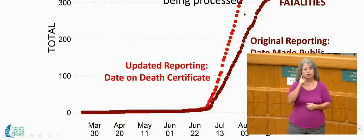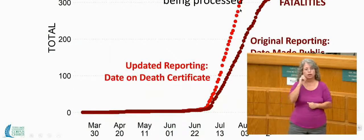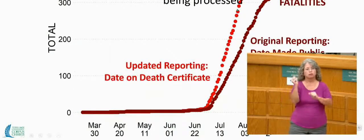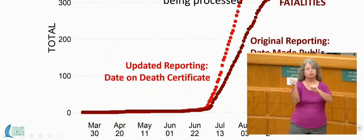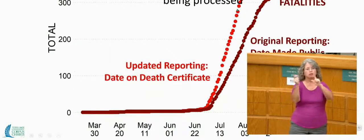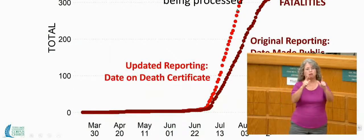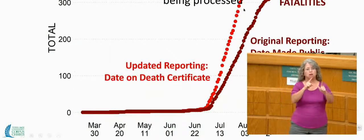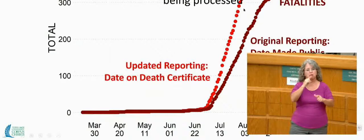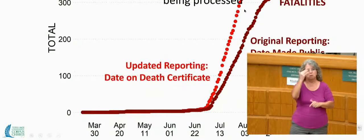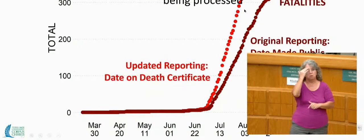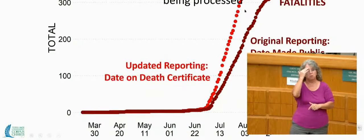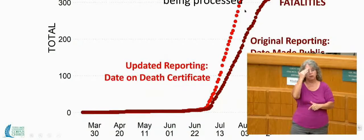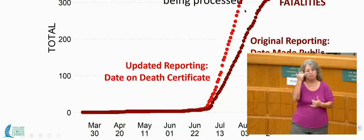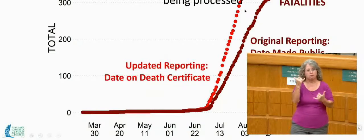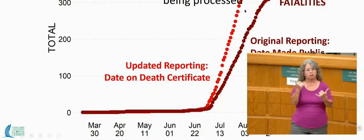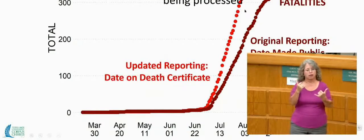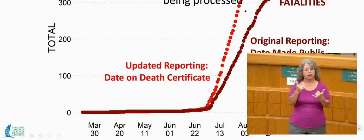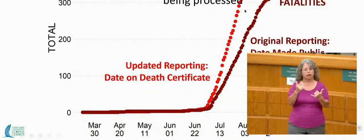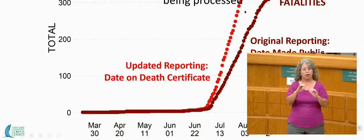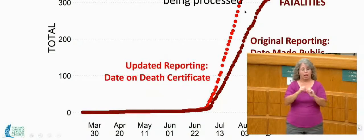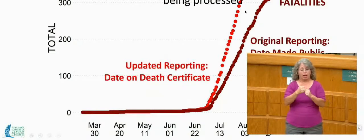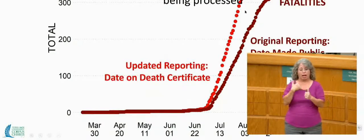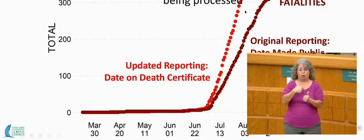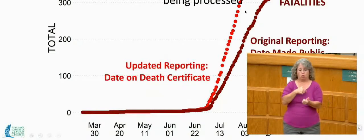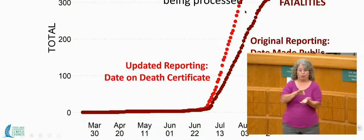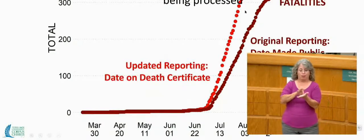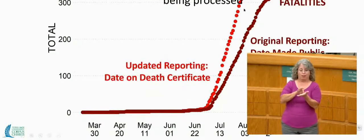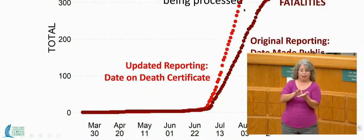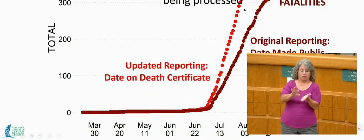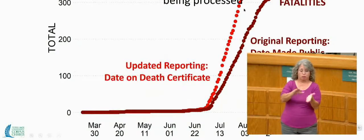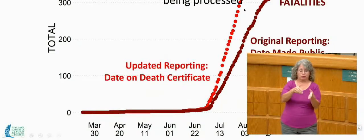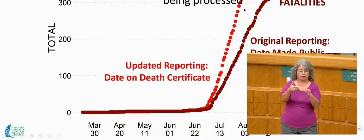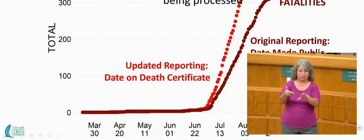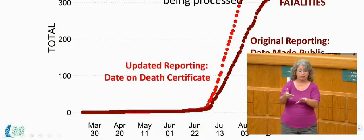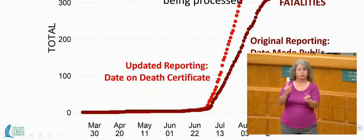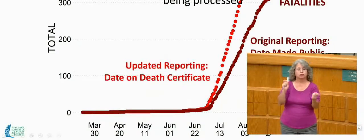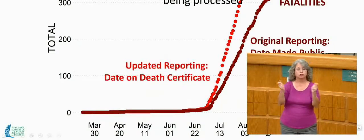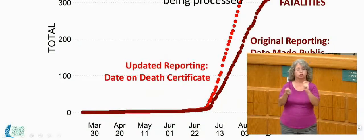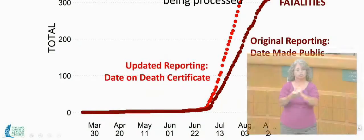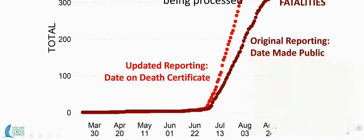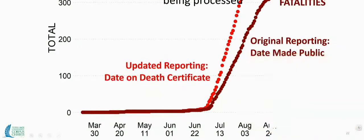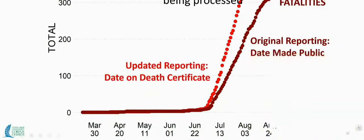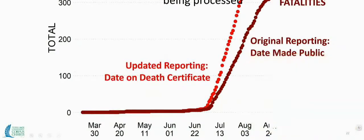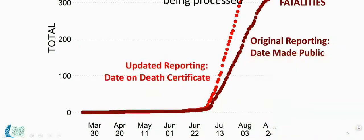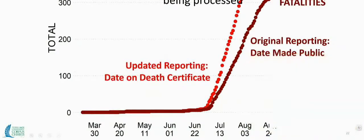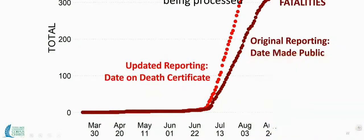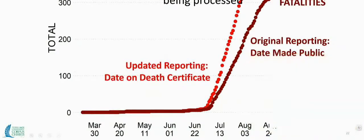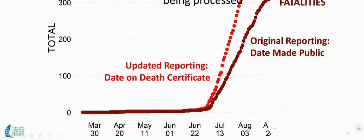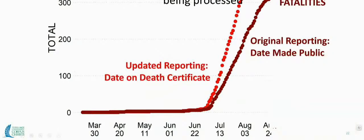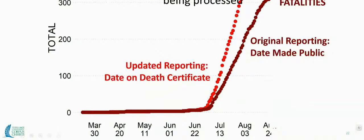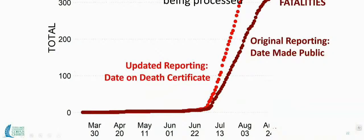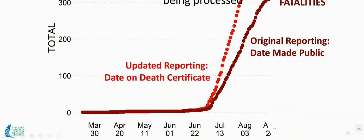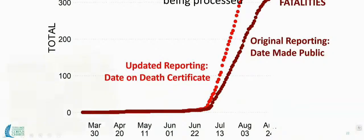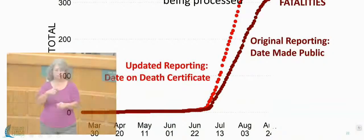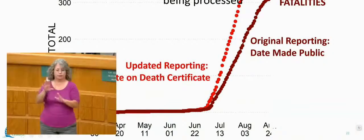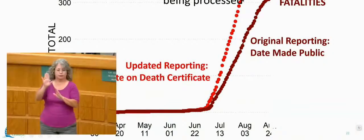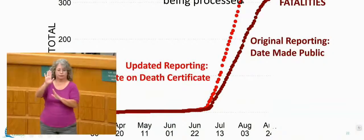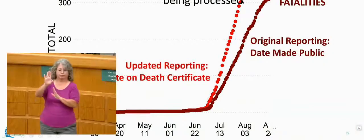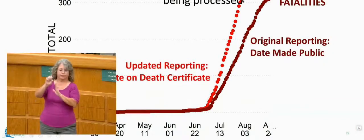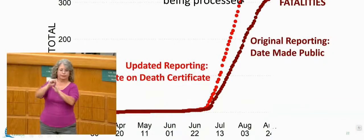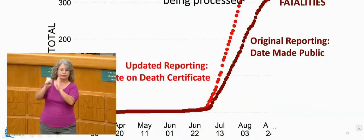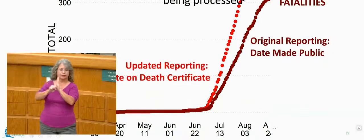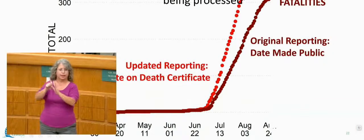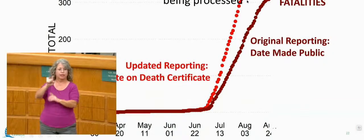I think everybody is aware at this point that the way that we count fatalities has changed, and by we, I mean the